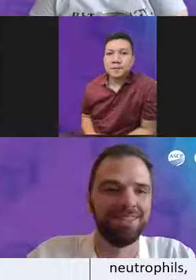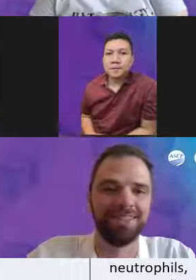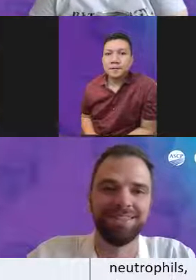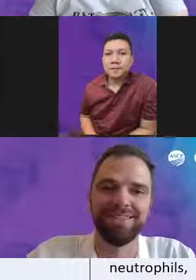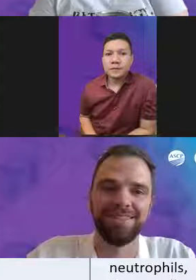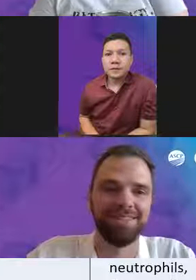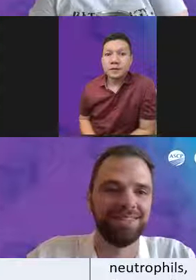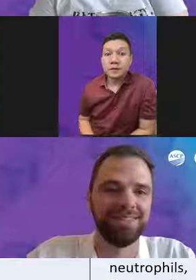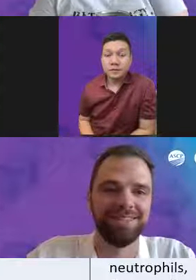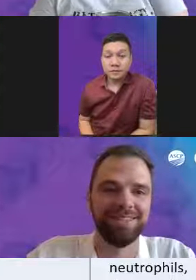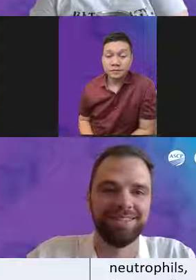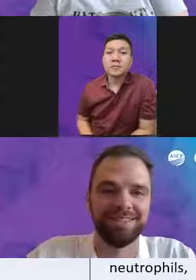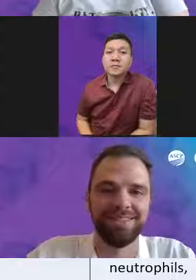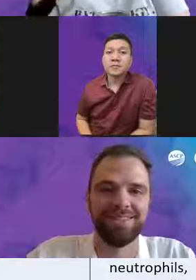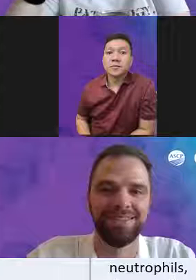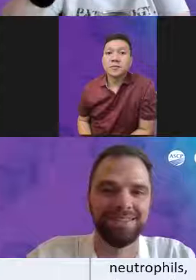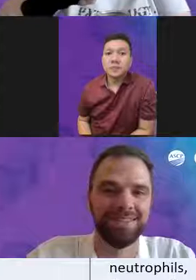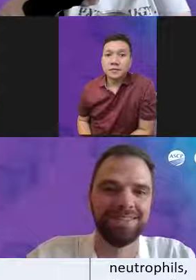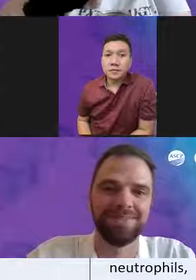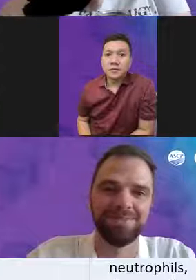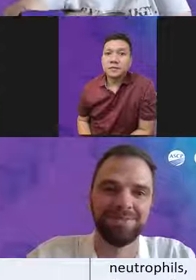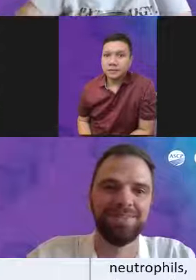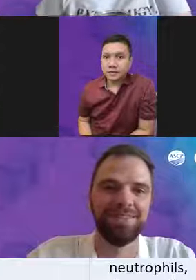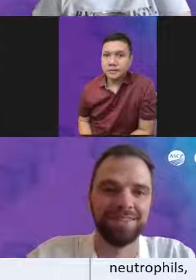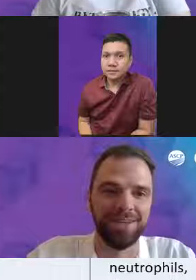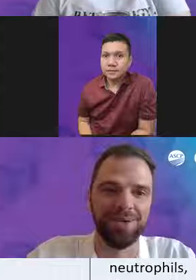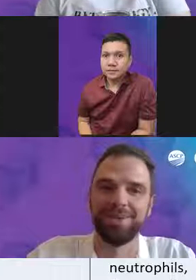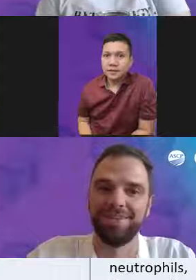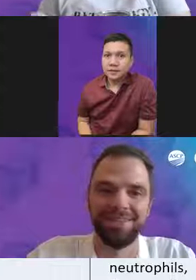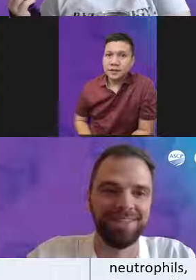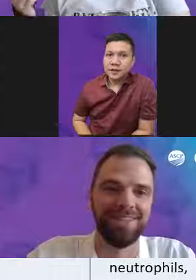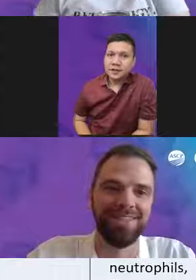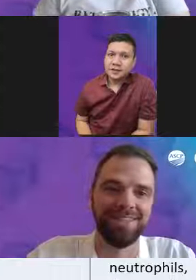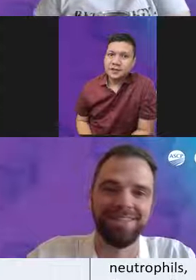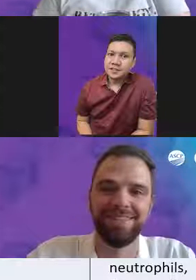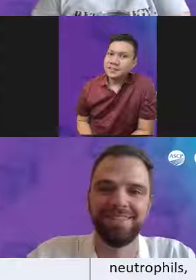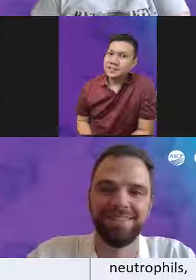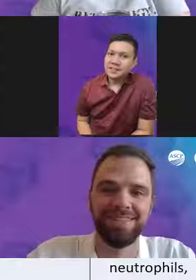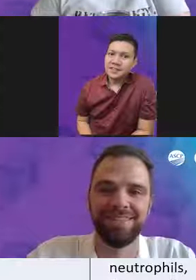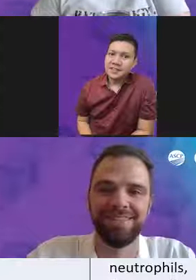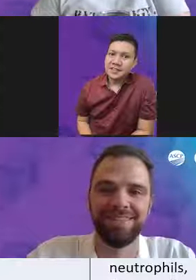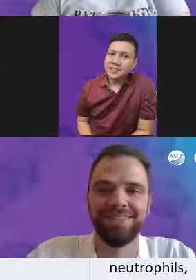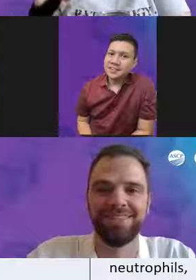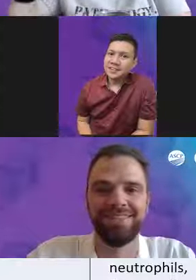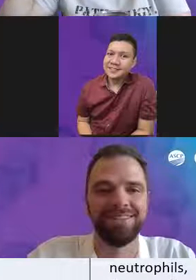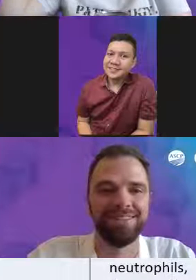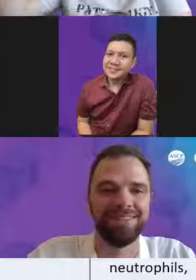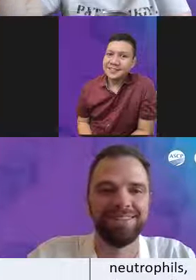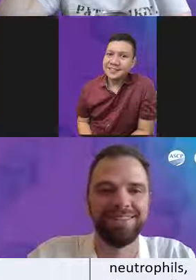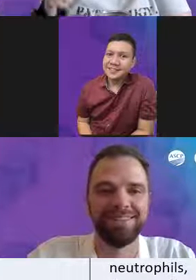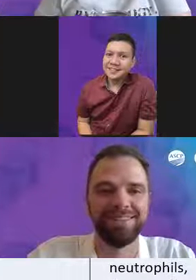them. They were eighth last week and they have moved it up to number two. And following right on their tails is